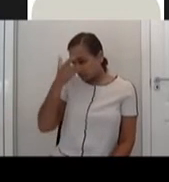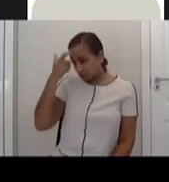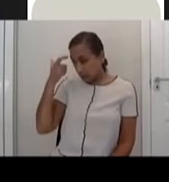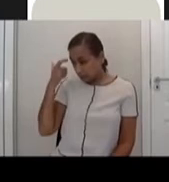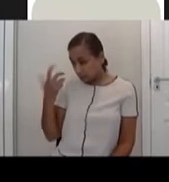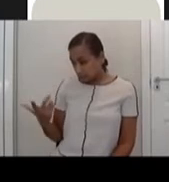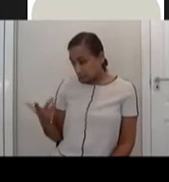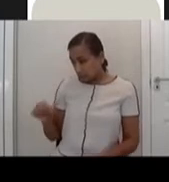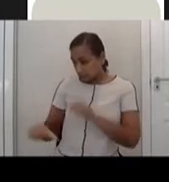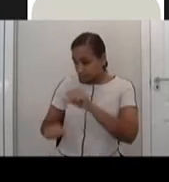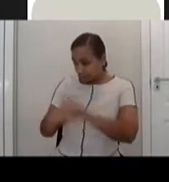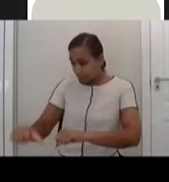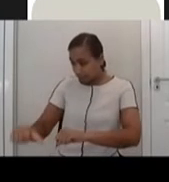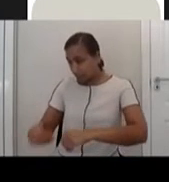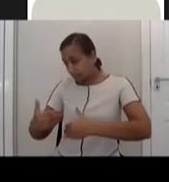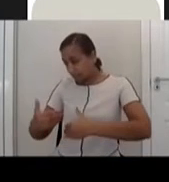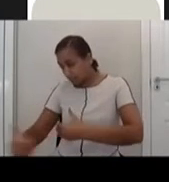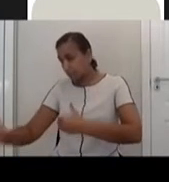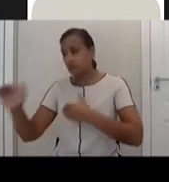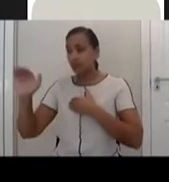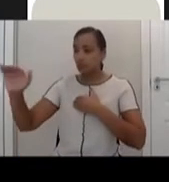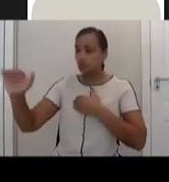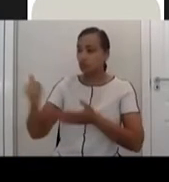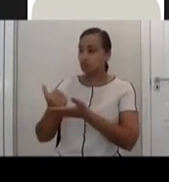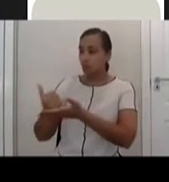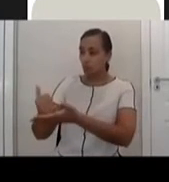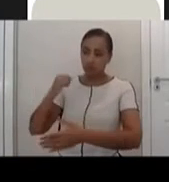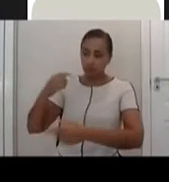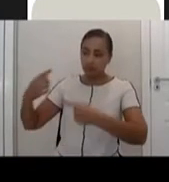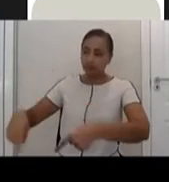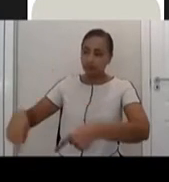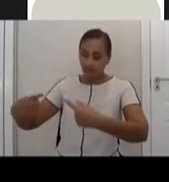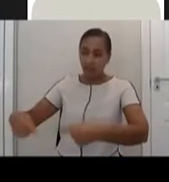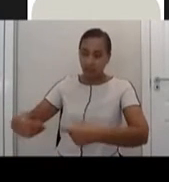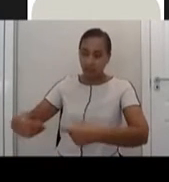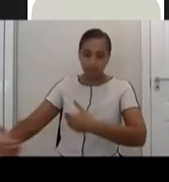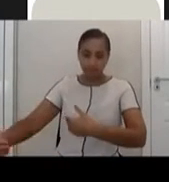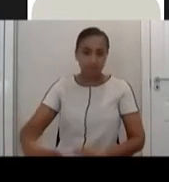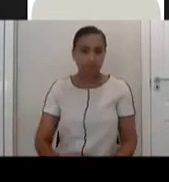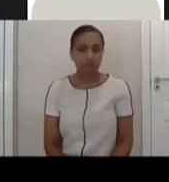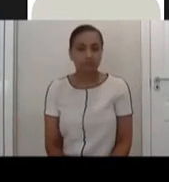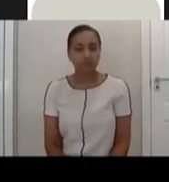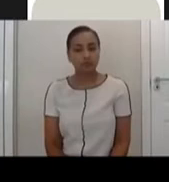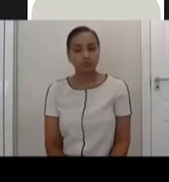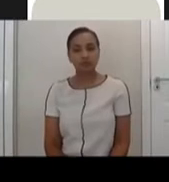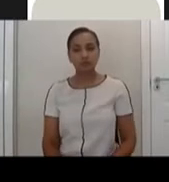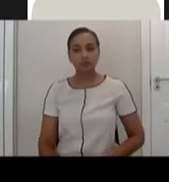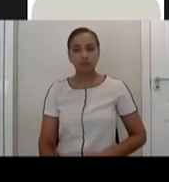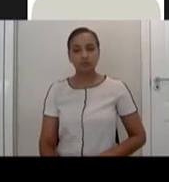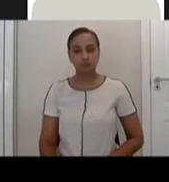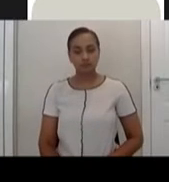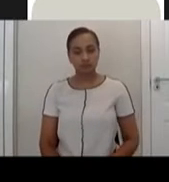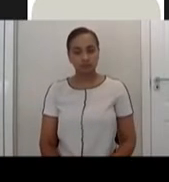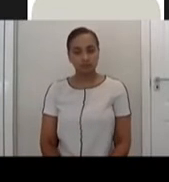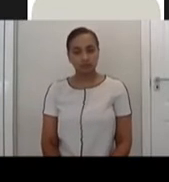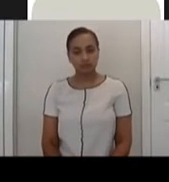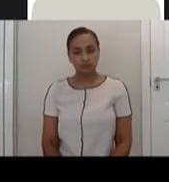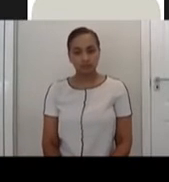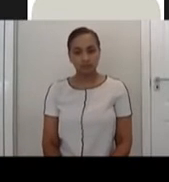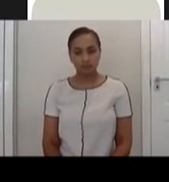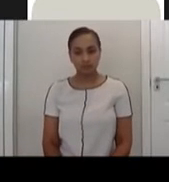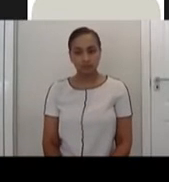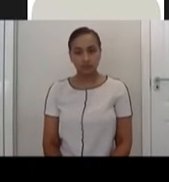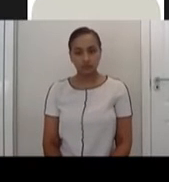sort of work that is ongoing to support that group of individuals. And of course, what we are doing